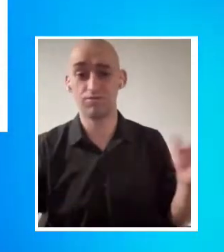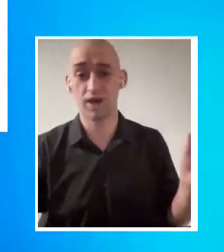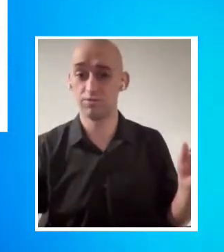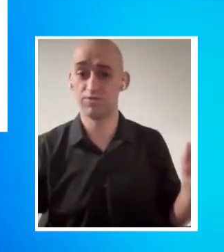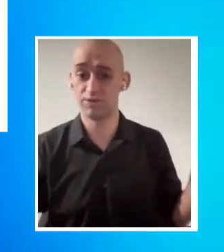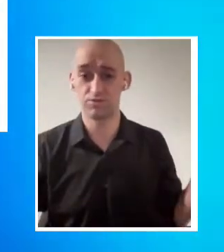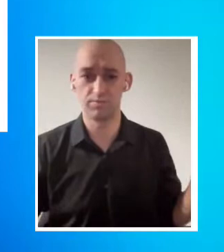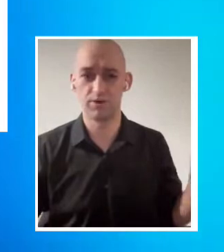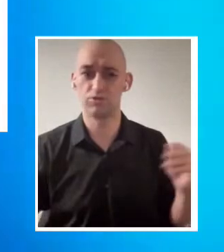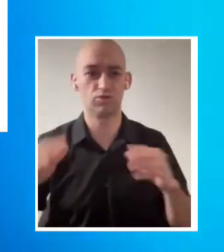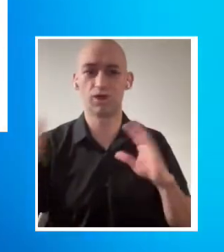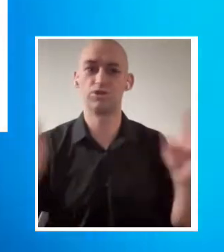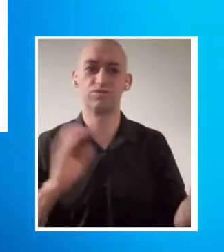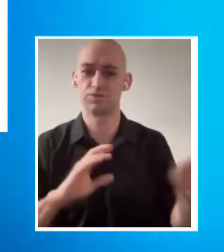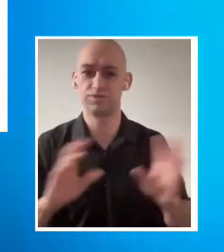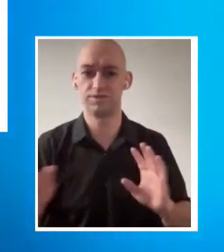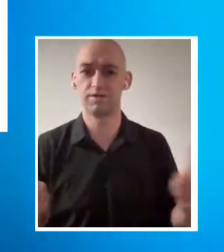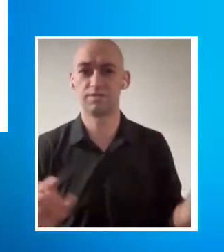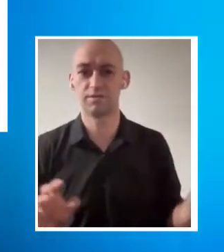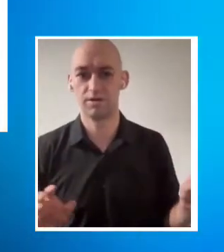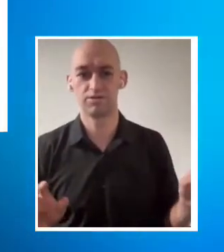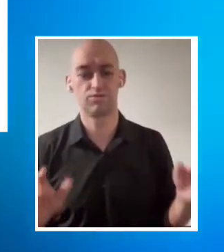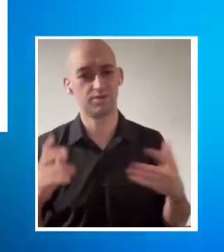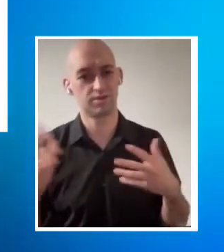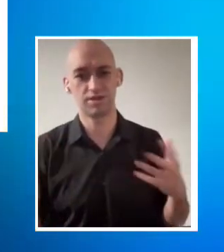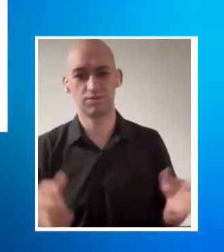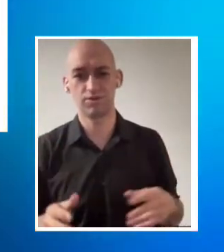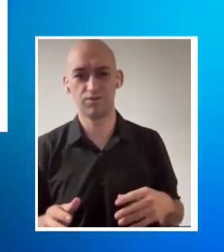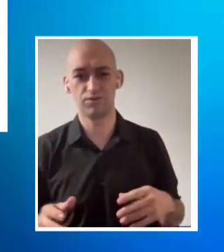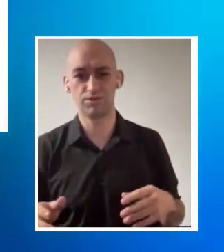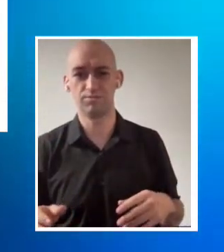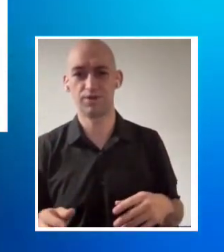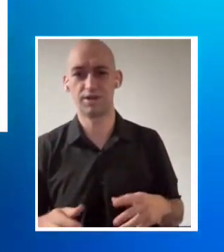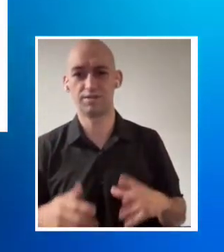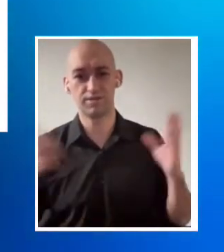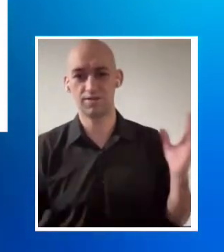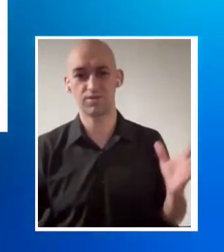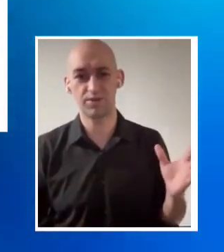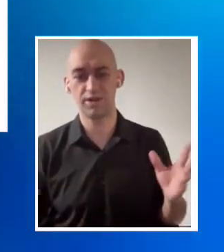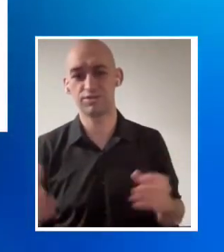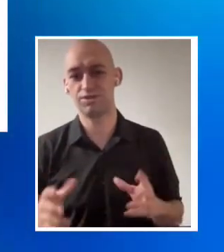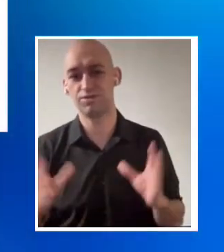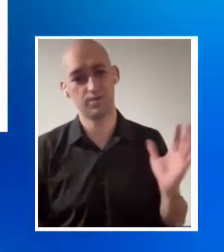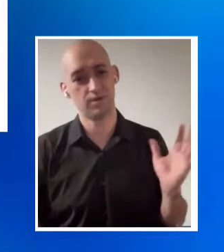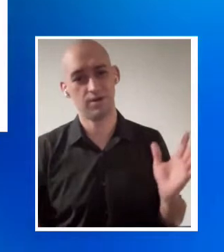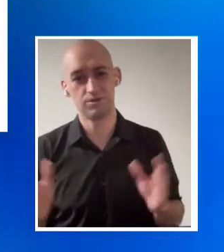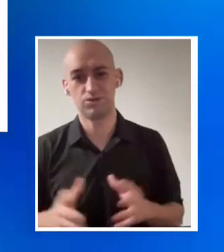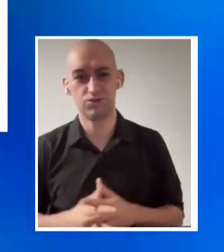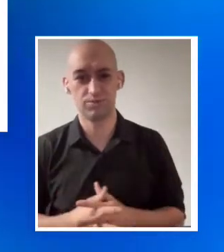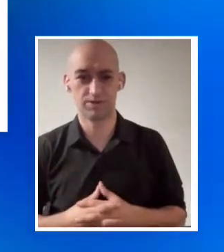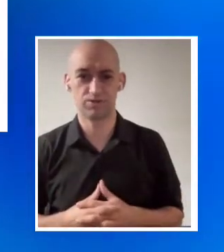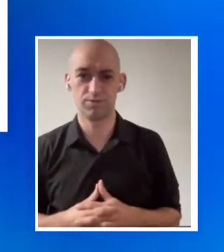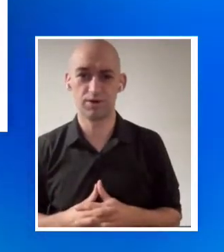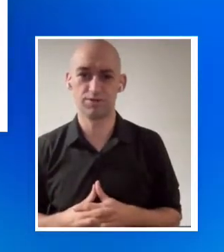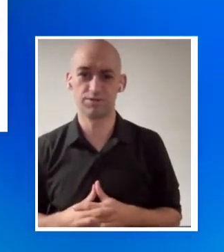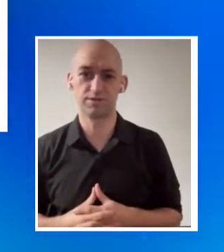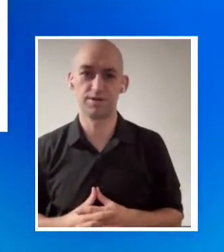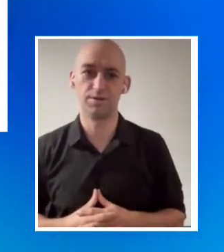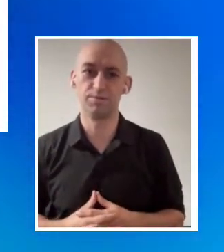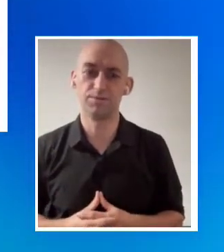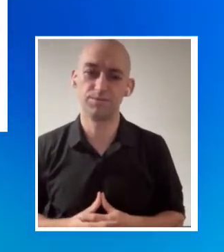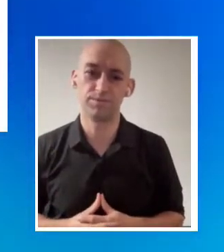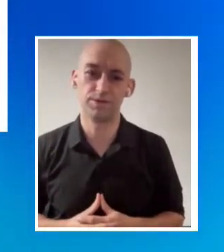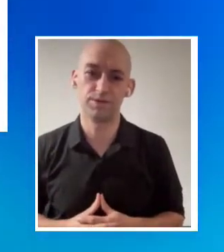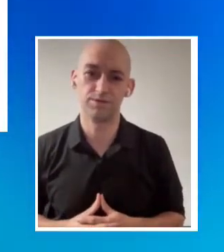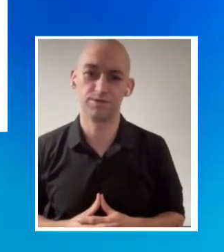are totally fine with visually impaired. There's no controversy there. So it does get a little confusing. But I think that if somebody yells at you, just do your best to apologize. I